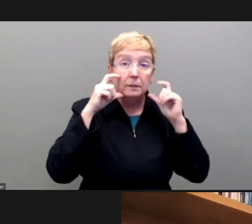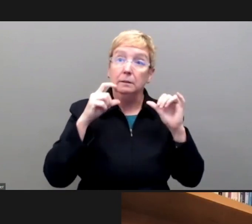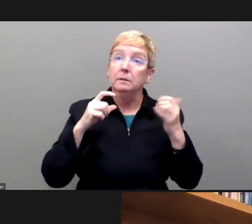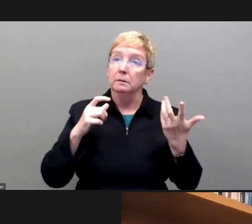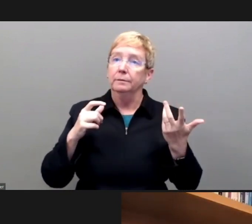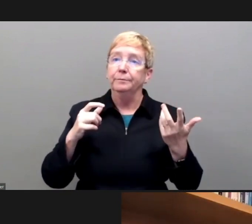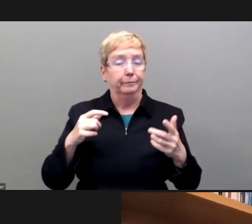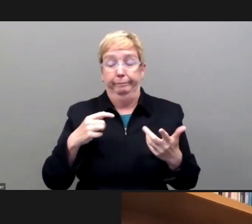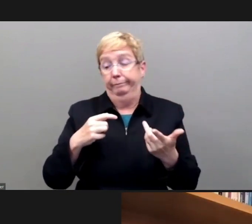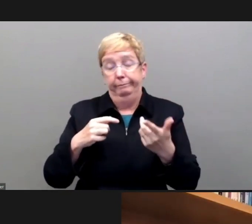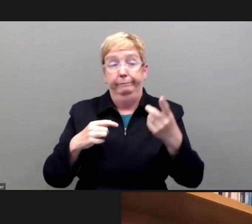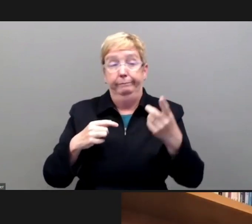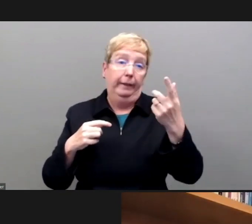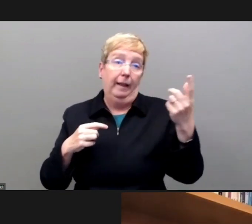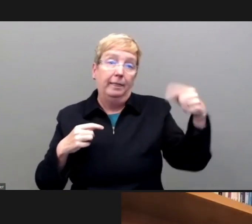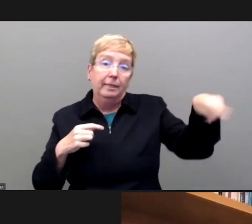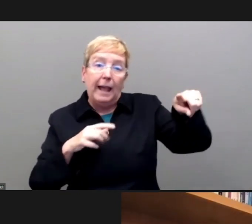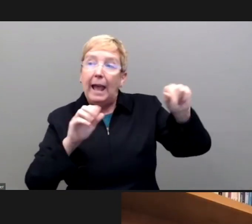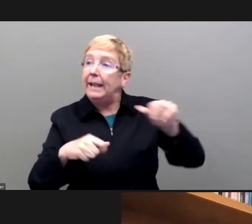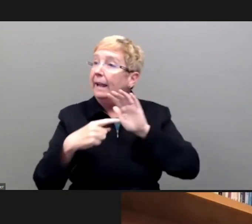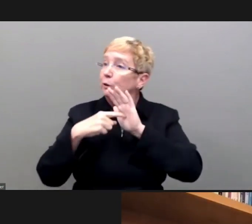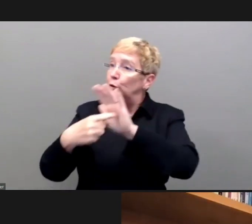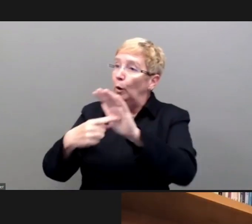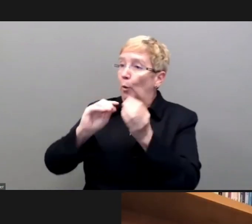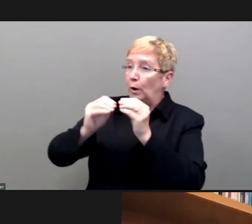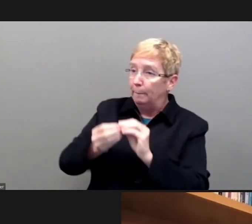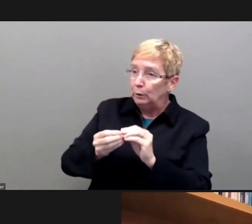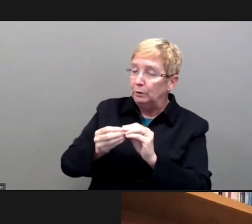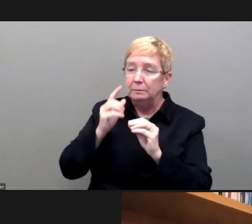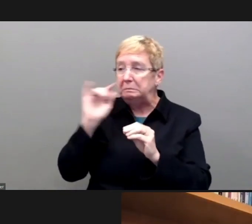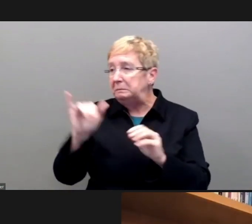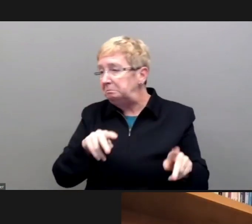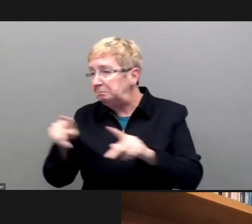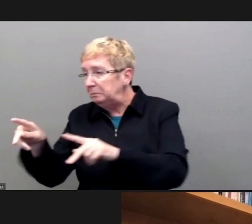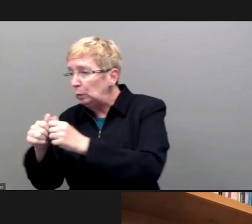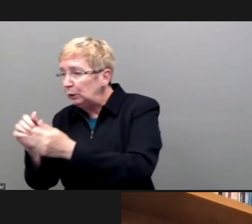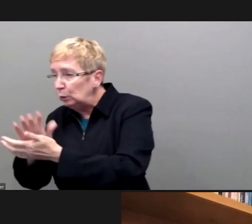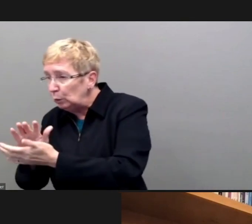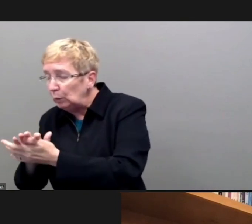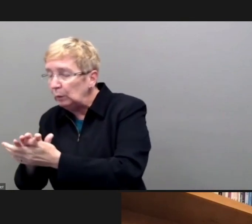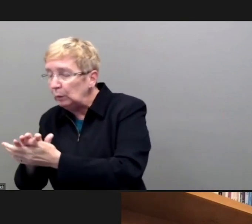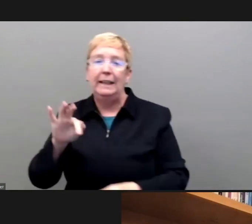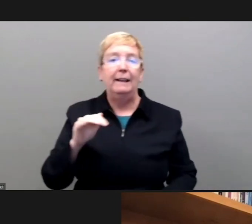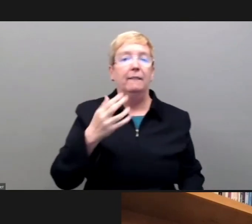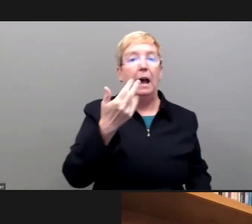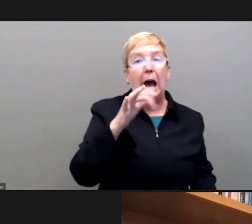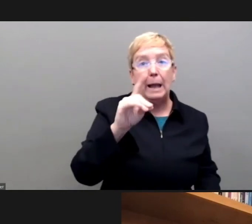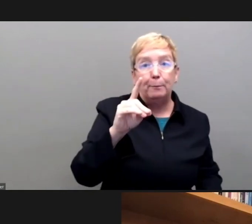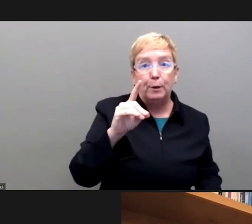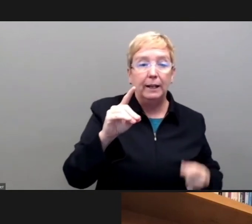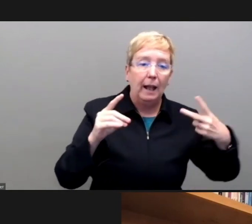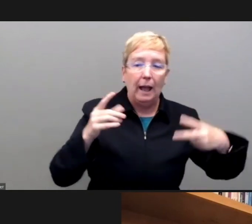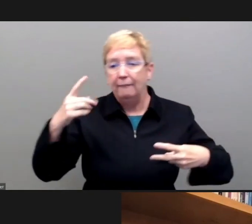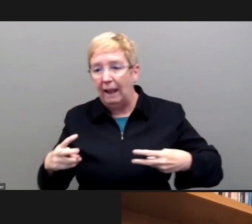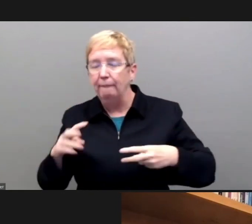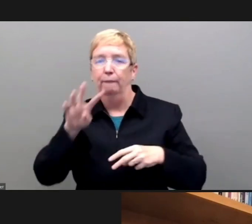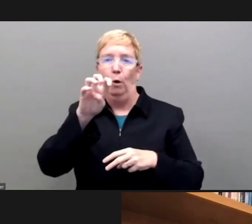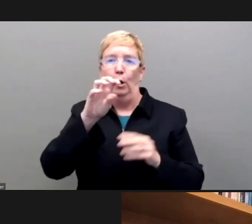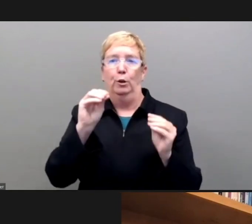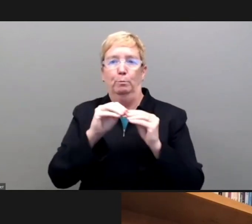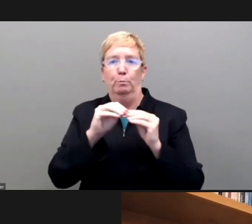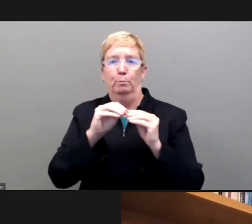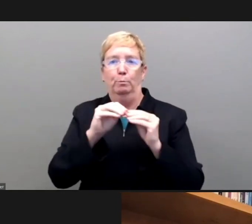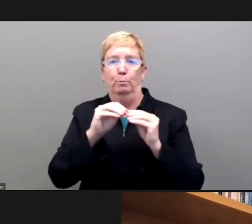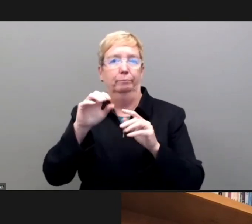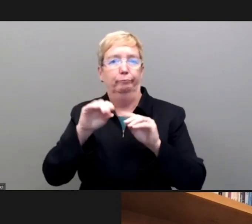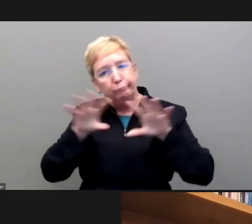you the numbers just like we did with the schools. If you have the hybrid, it's 400 cases more per day. And if you don't